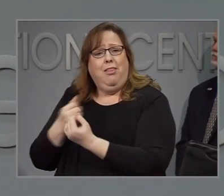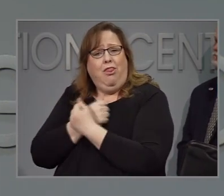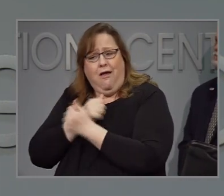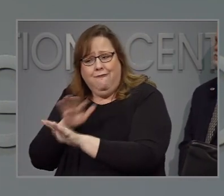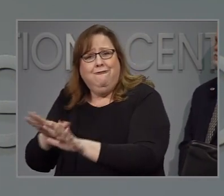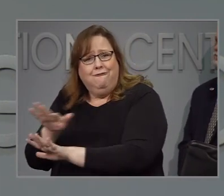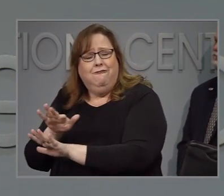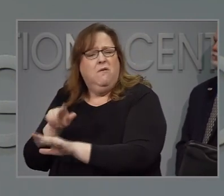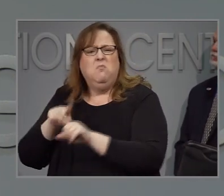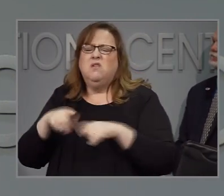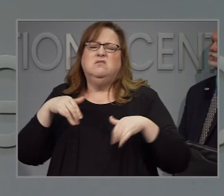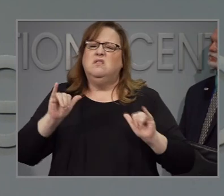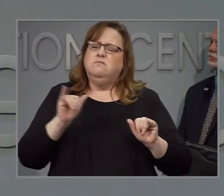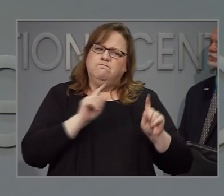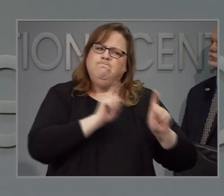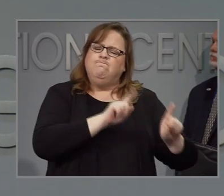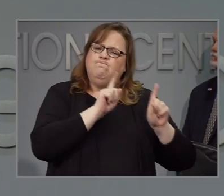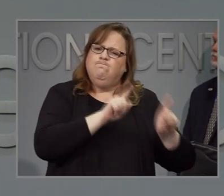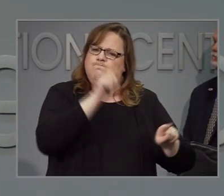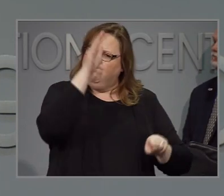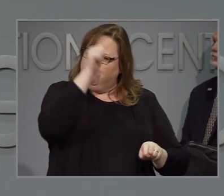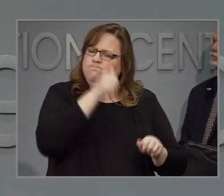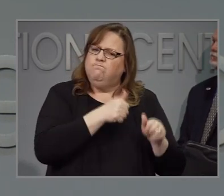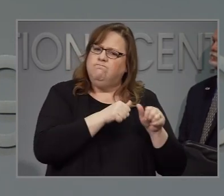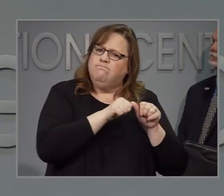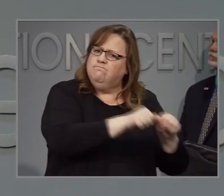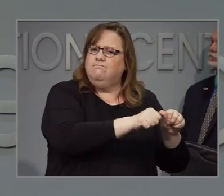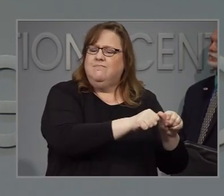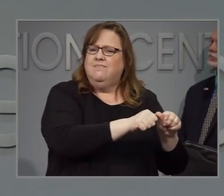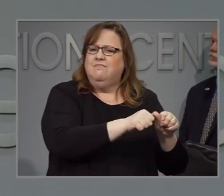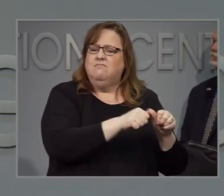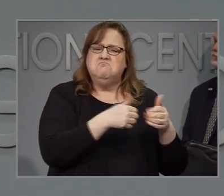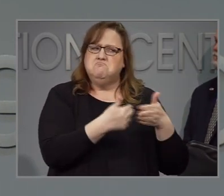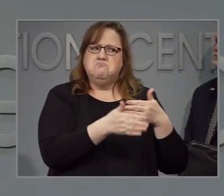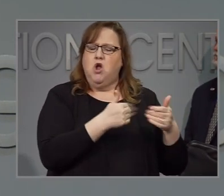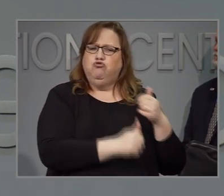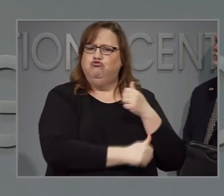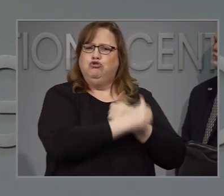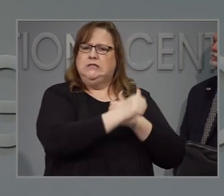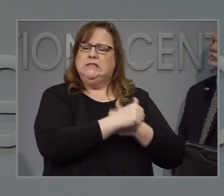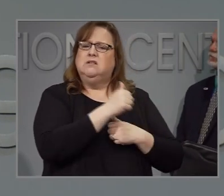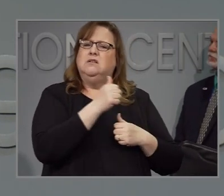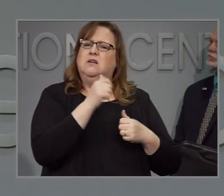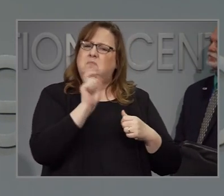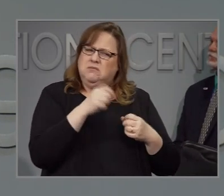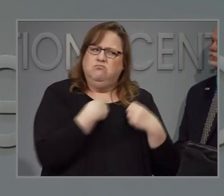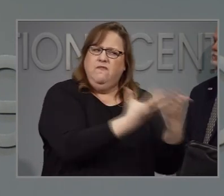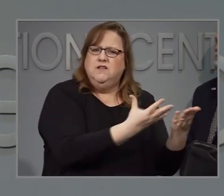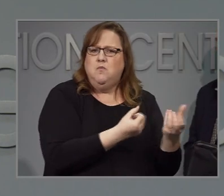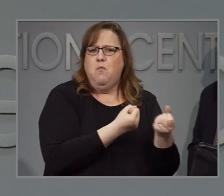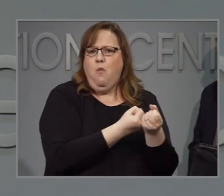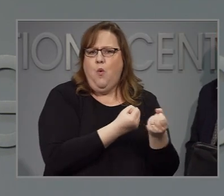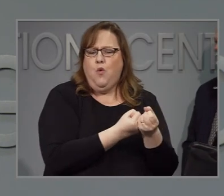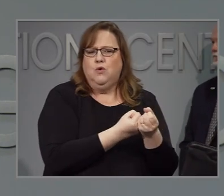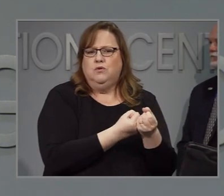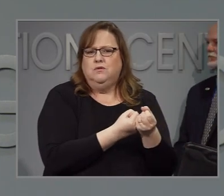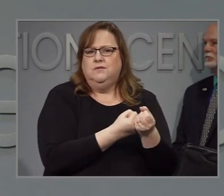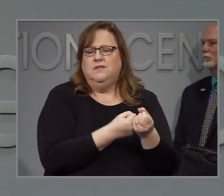the challenge despite of the risks, to support us all as North Carolinians being safe.